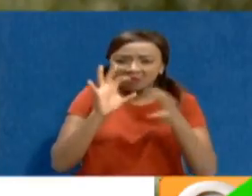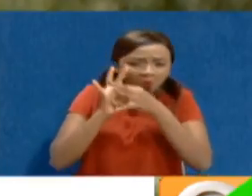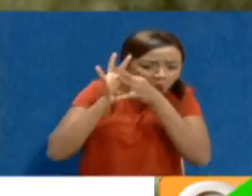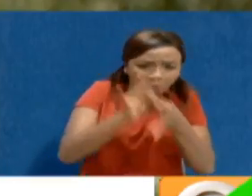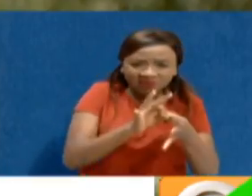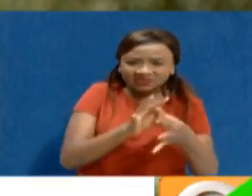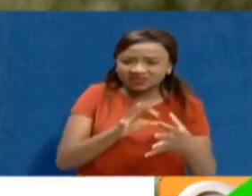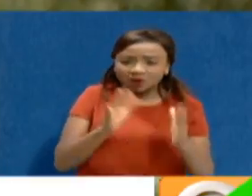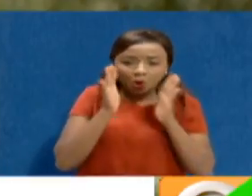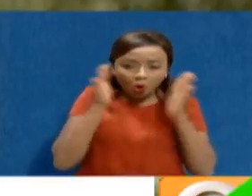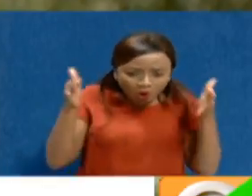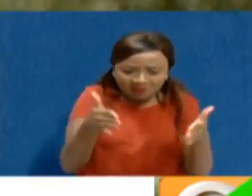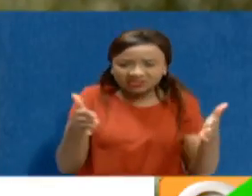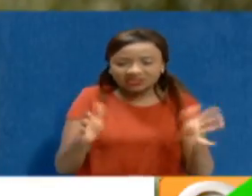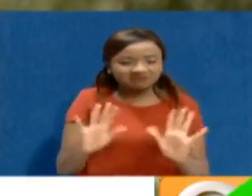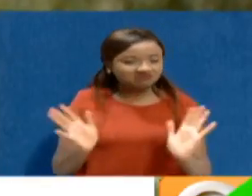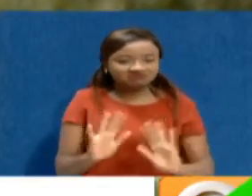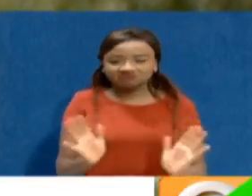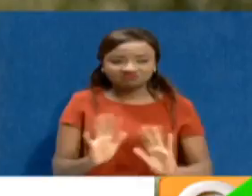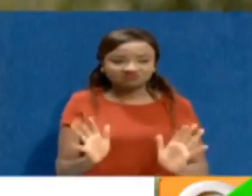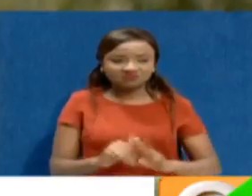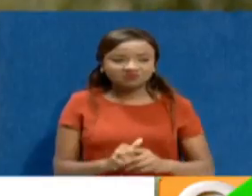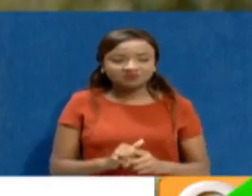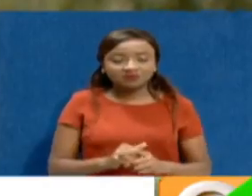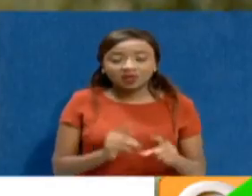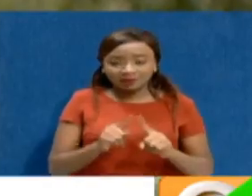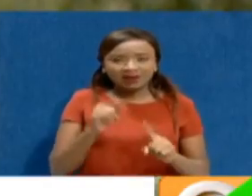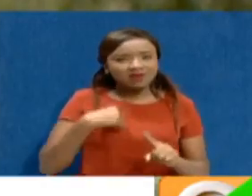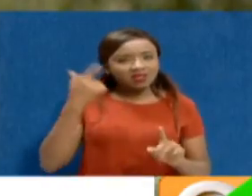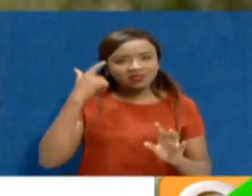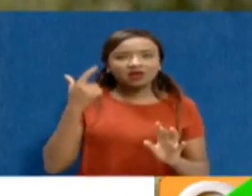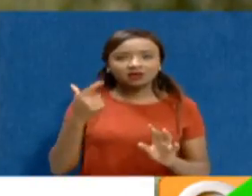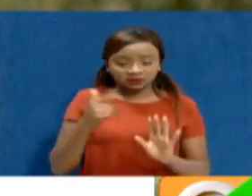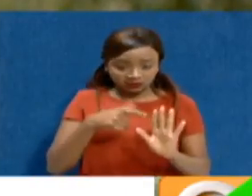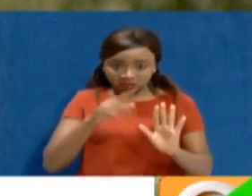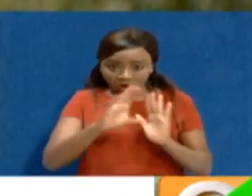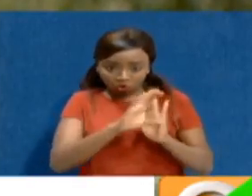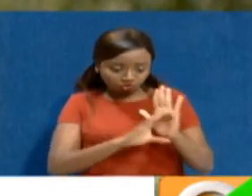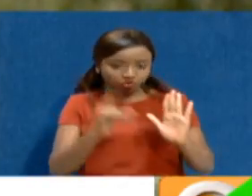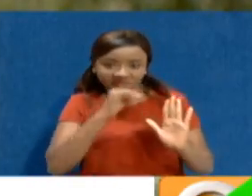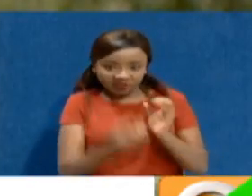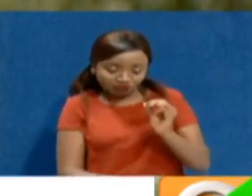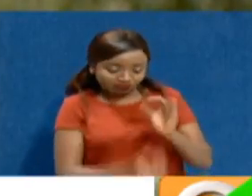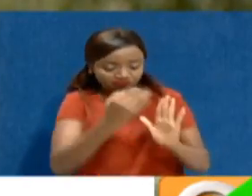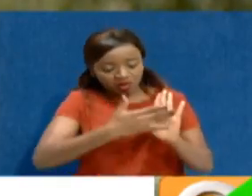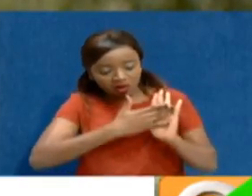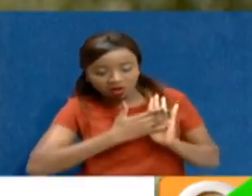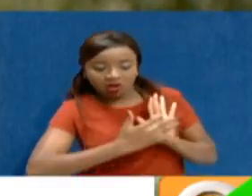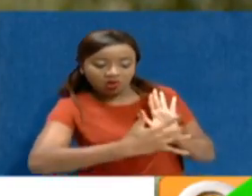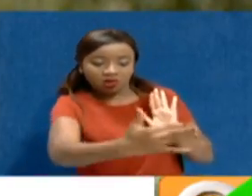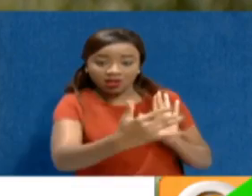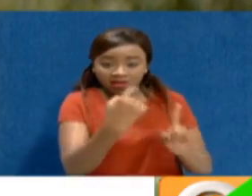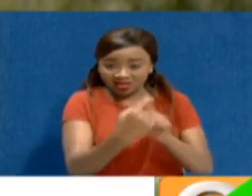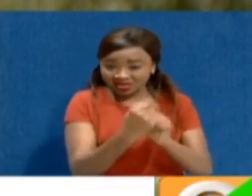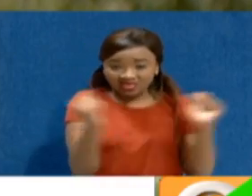committed. And I think that in the last 10 years, we've had structural changes that